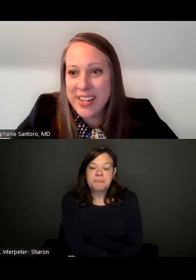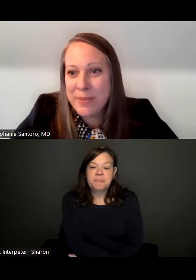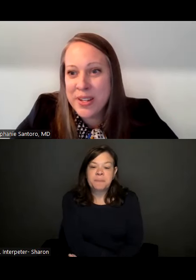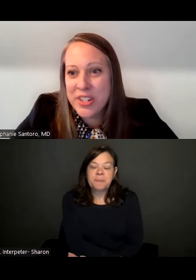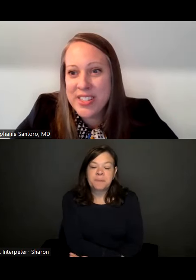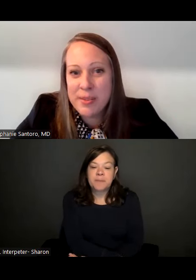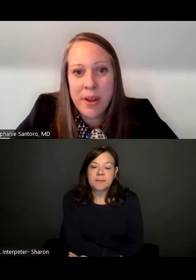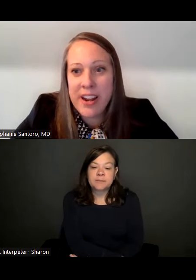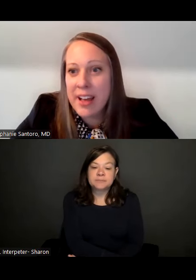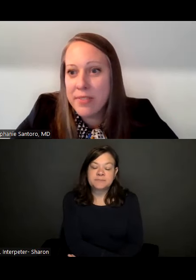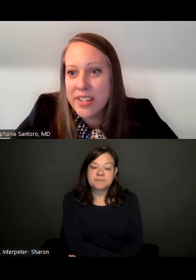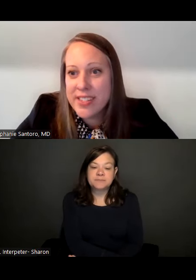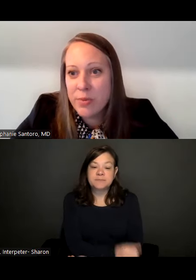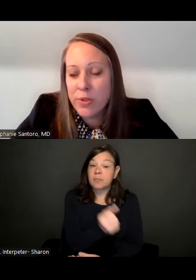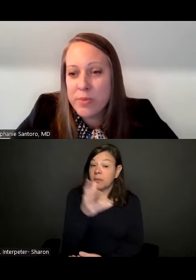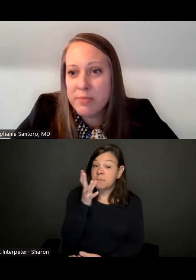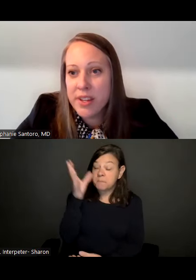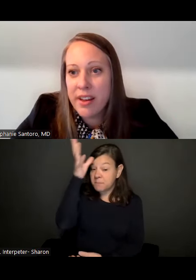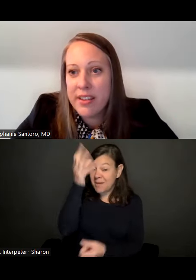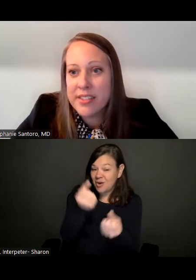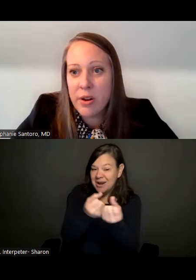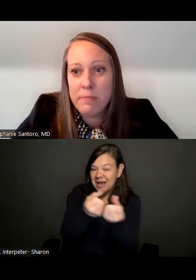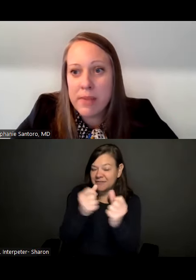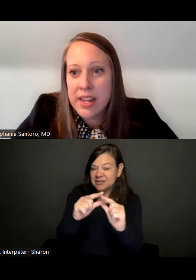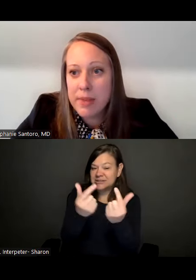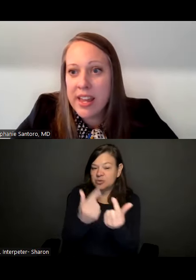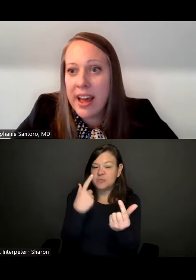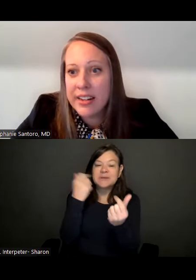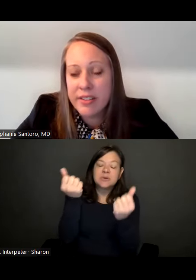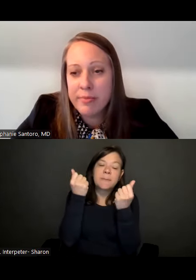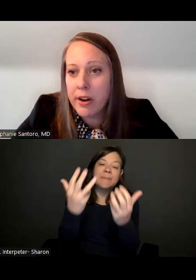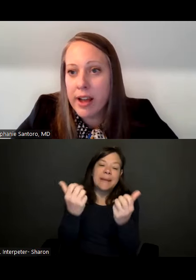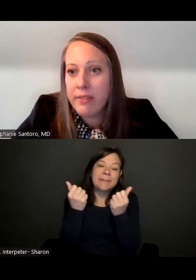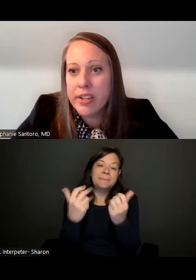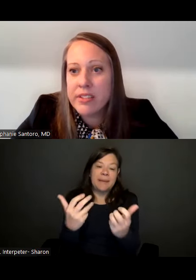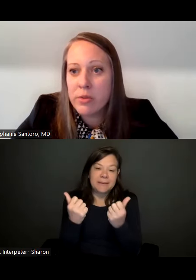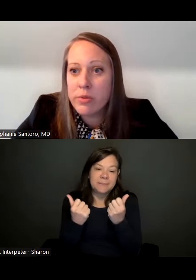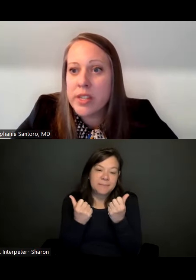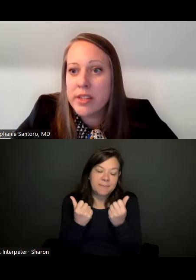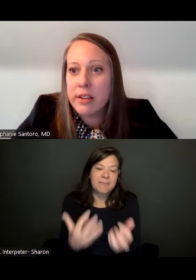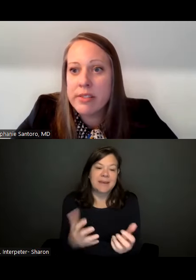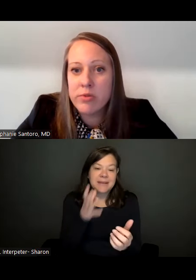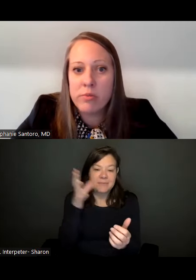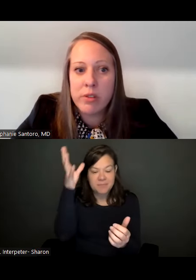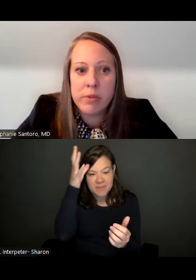I wanted to mention some parent advocacy groups because there are many, many active parent advocacy groups in the Down syndrome